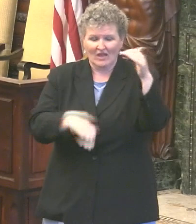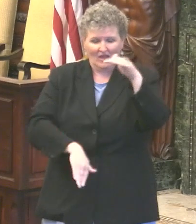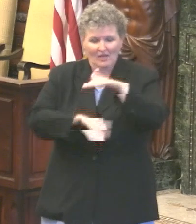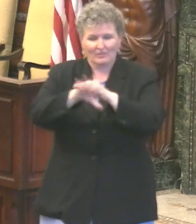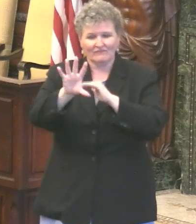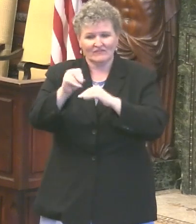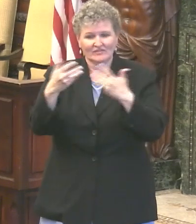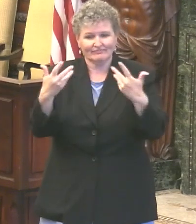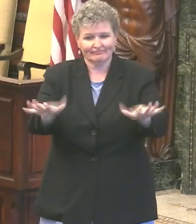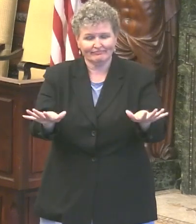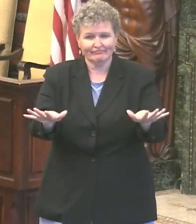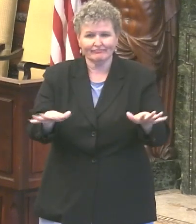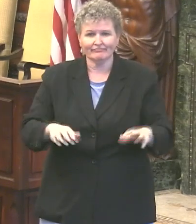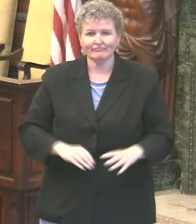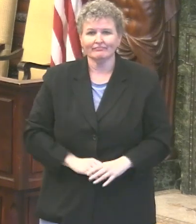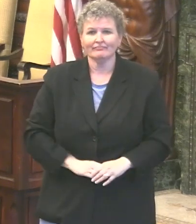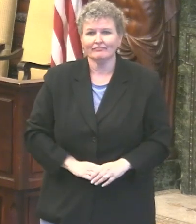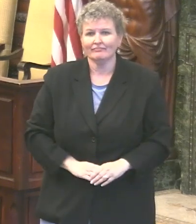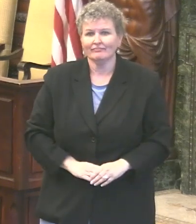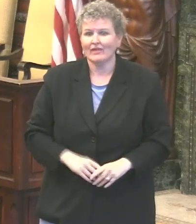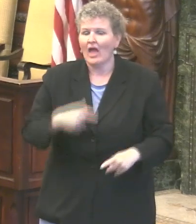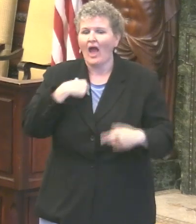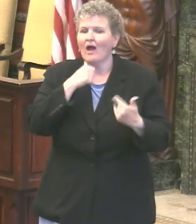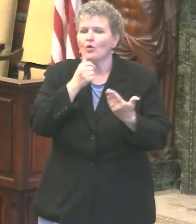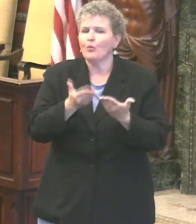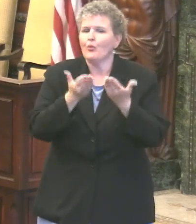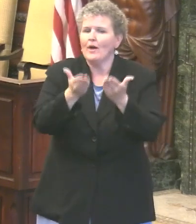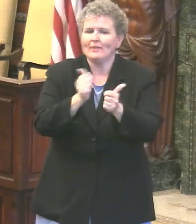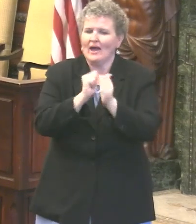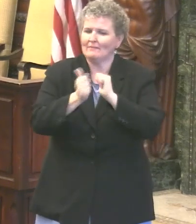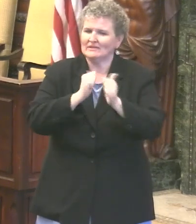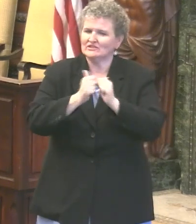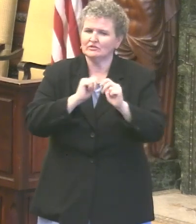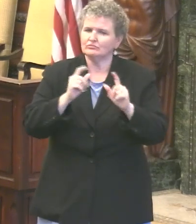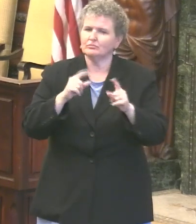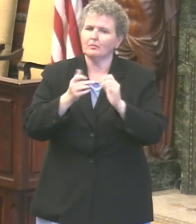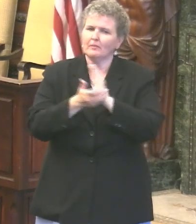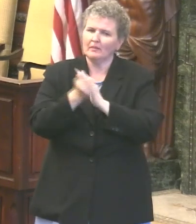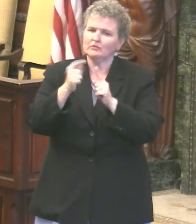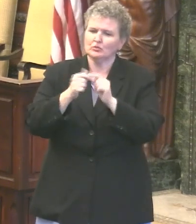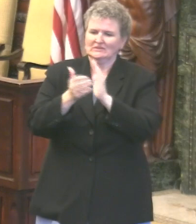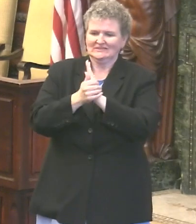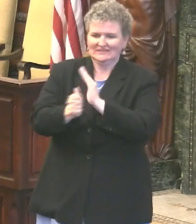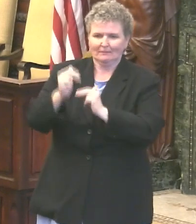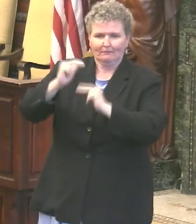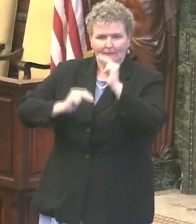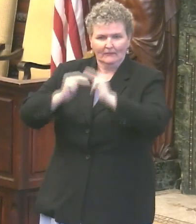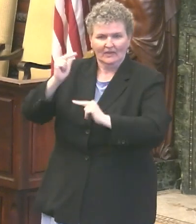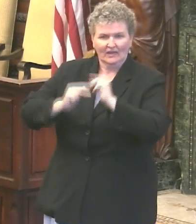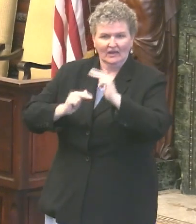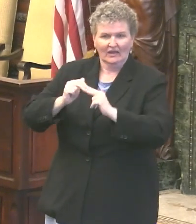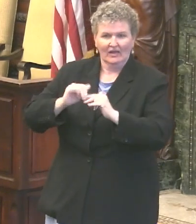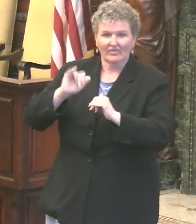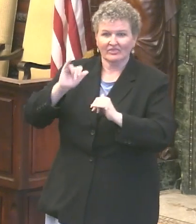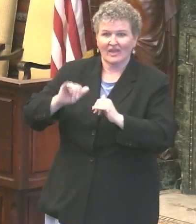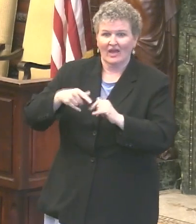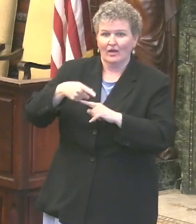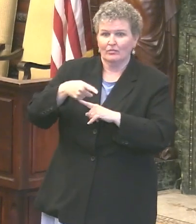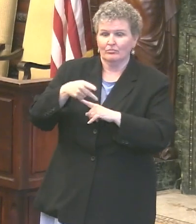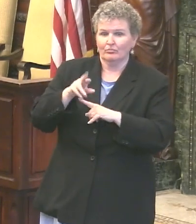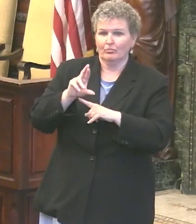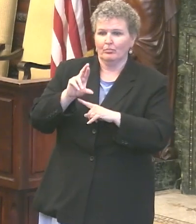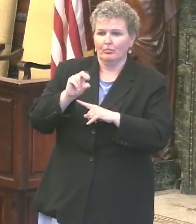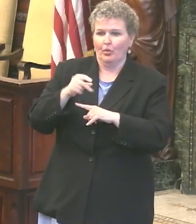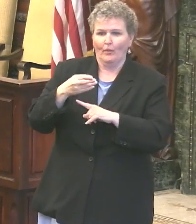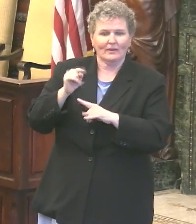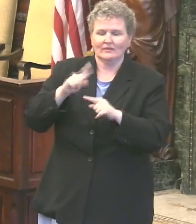we're not recommending the competition. We're recommending instead they do skill building, but it's not prohibiting it. Clearly, if it takes place within those guidelines, it's going to be a very